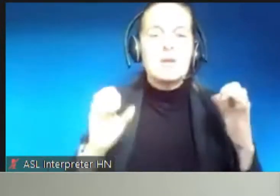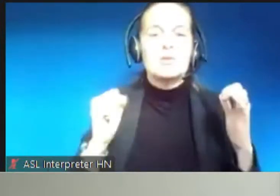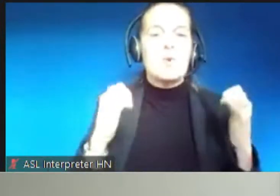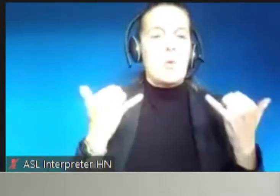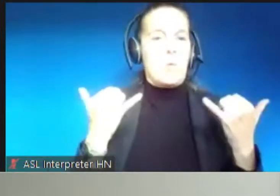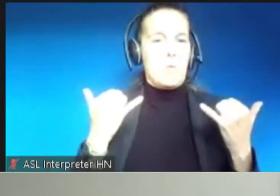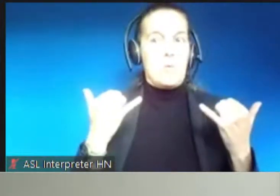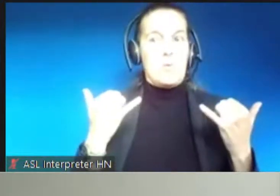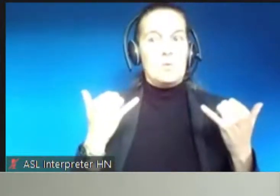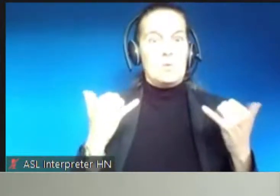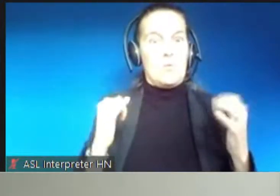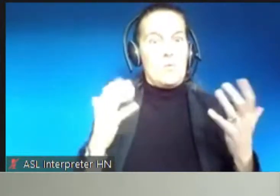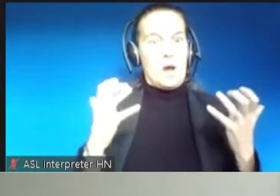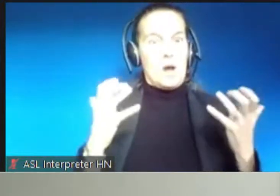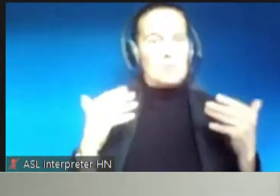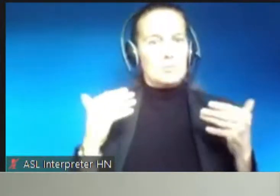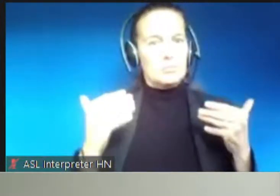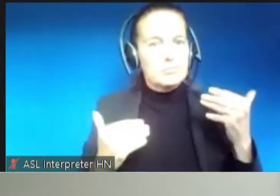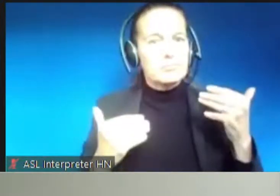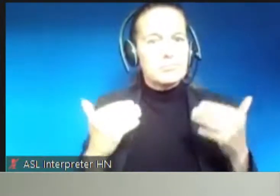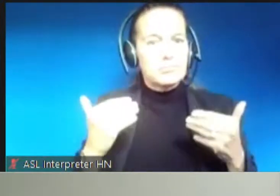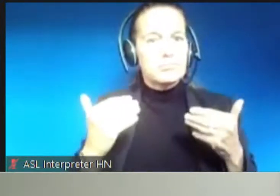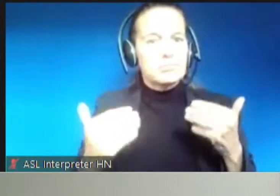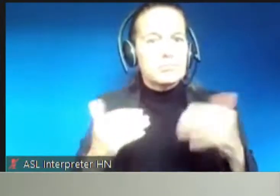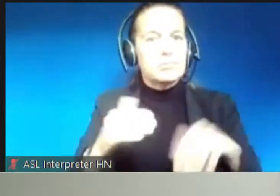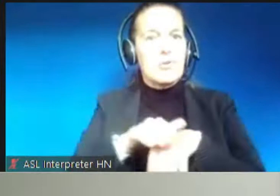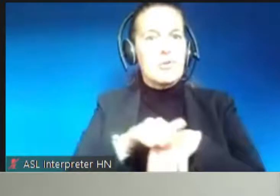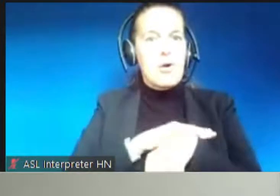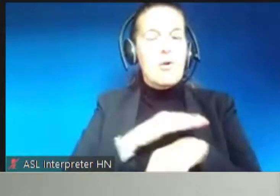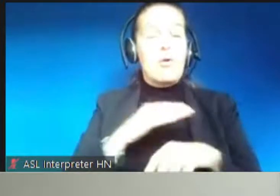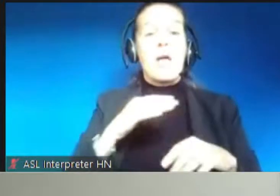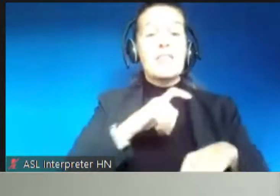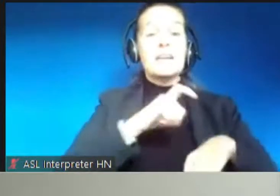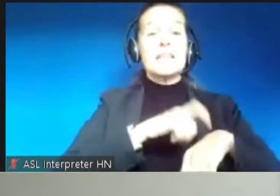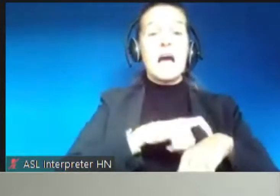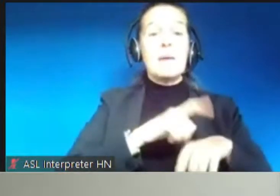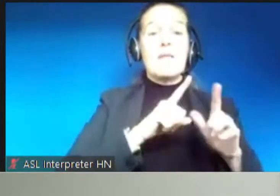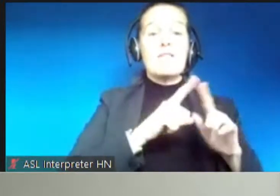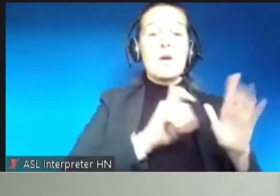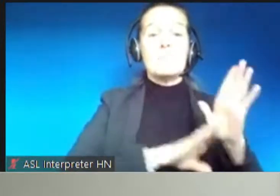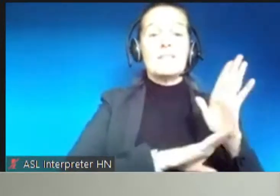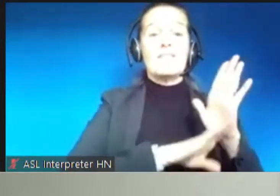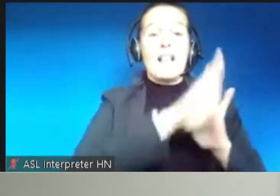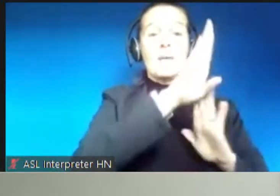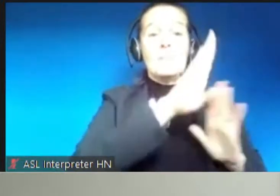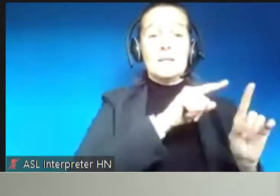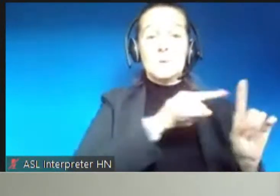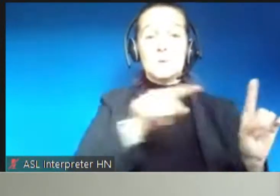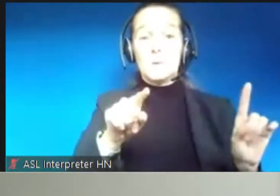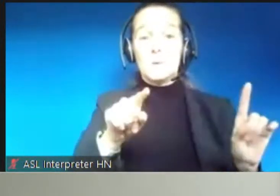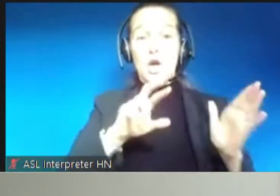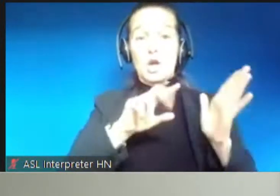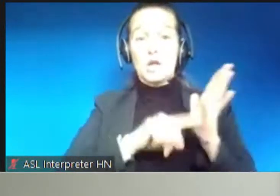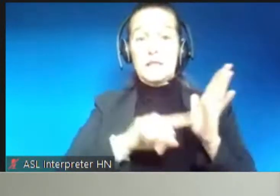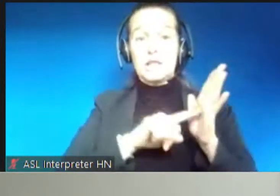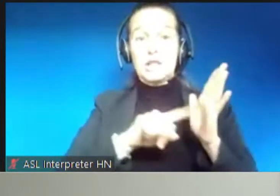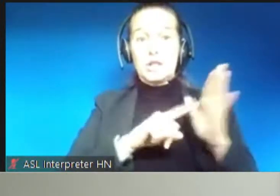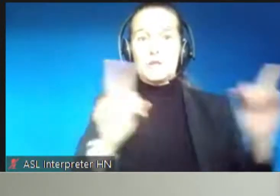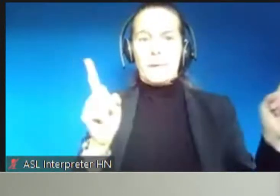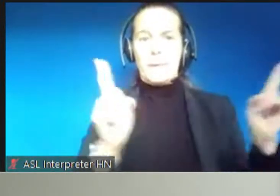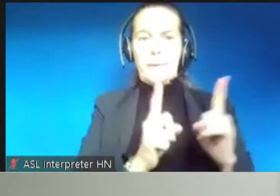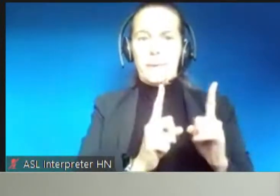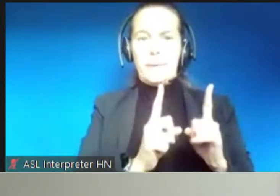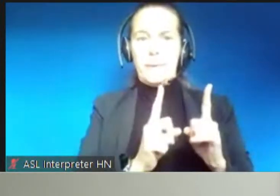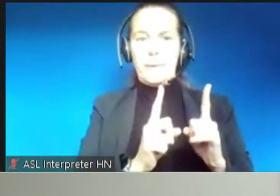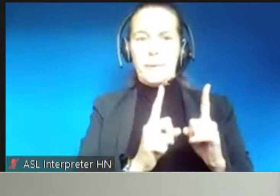sure. We've really collapsed the time from development to research to then administration